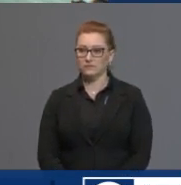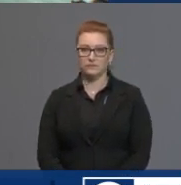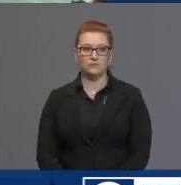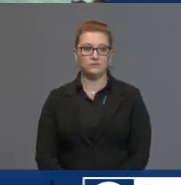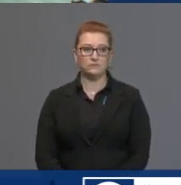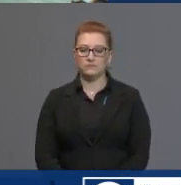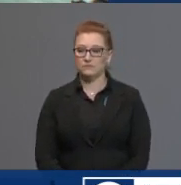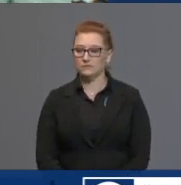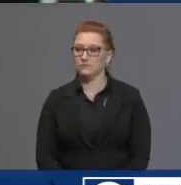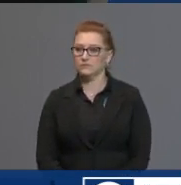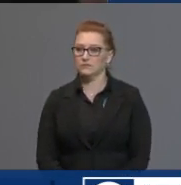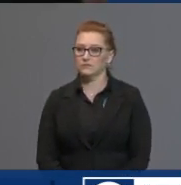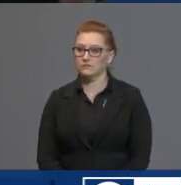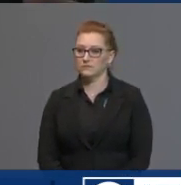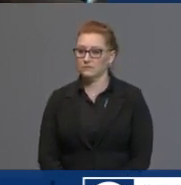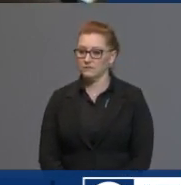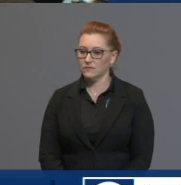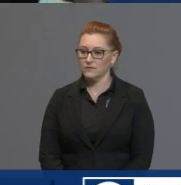Sorry.